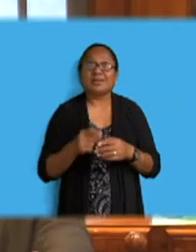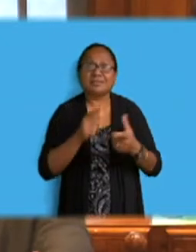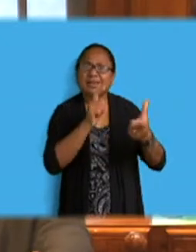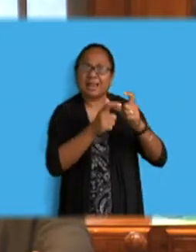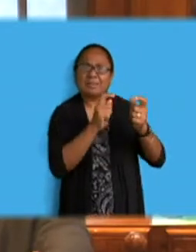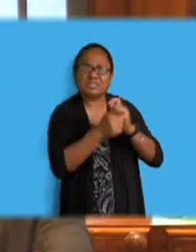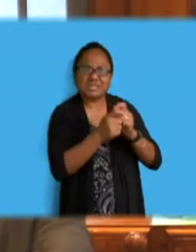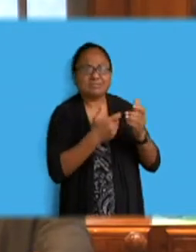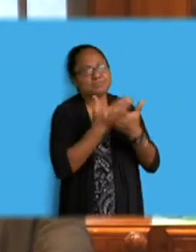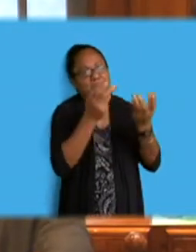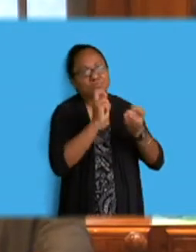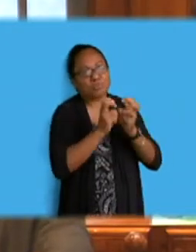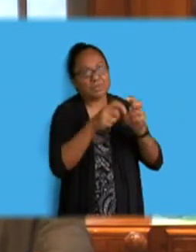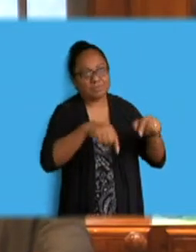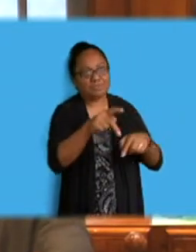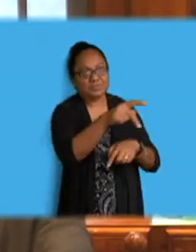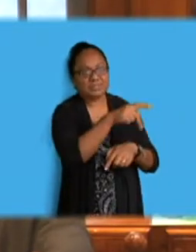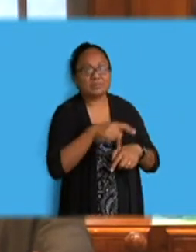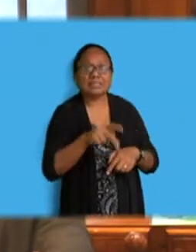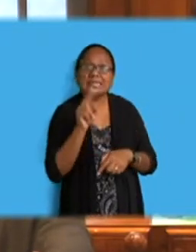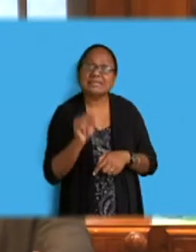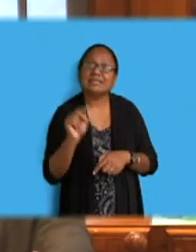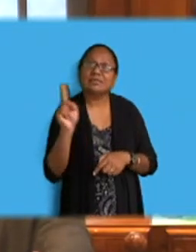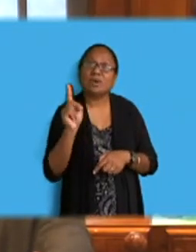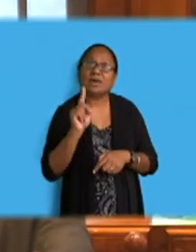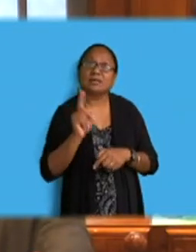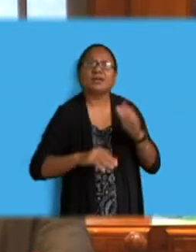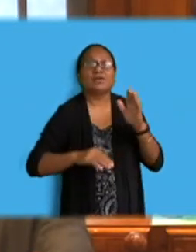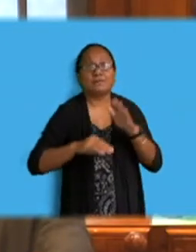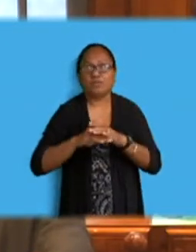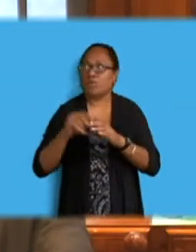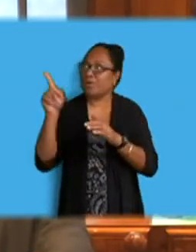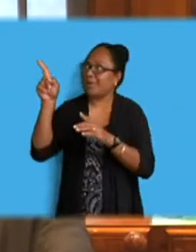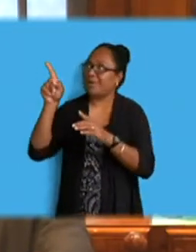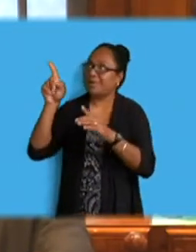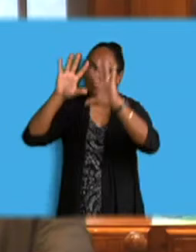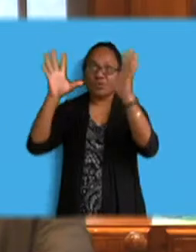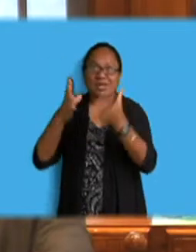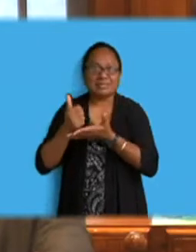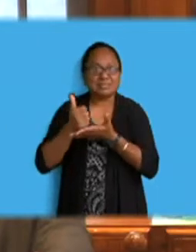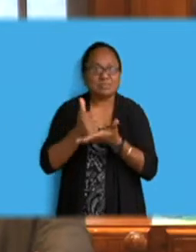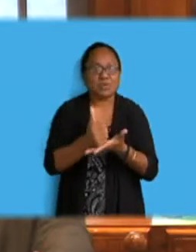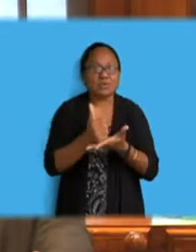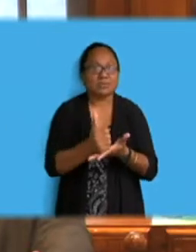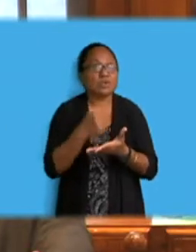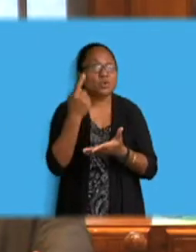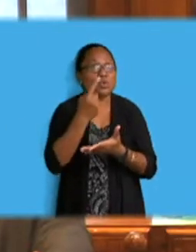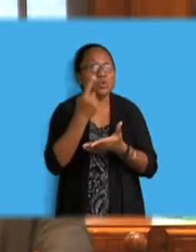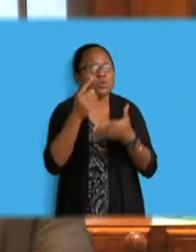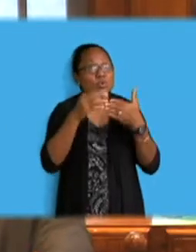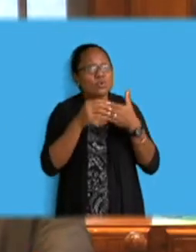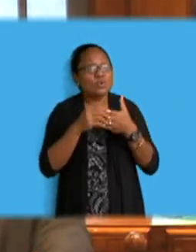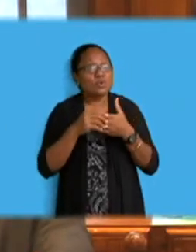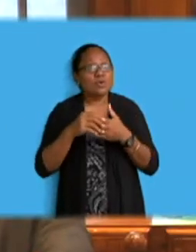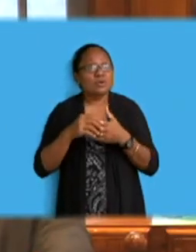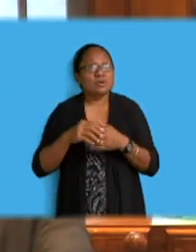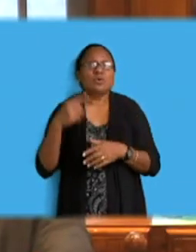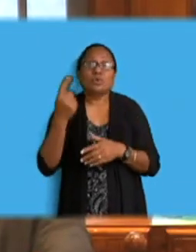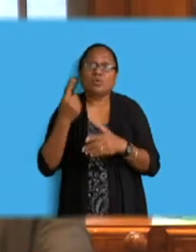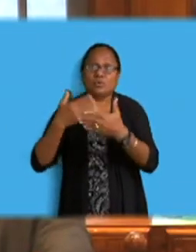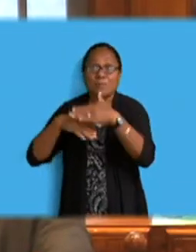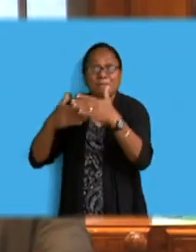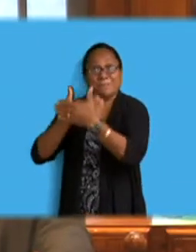and its issue, which requires our complete and united support to get those that should play leading roles in climate change mitigation to do